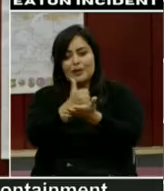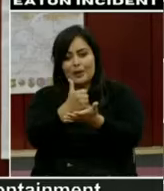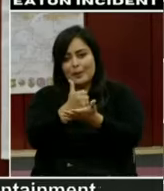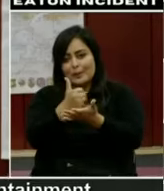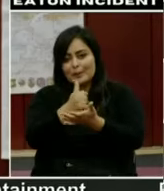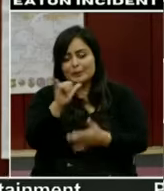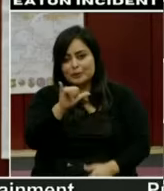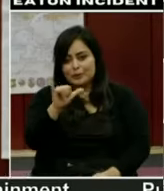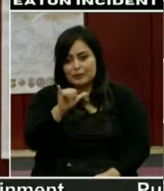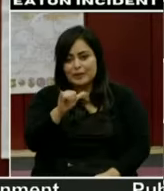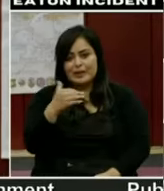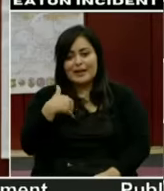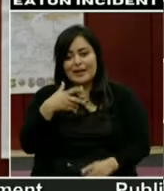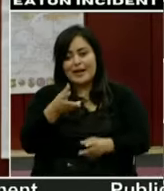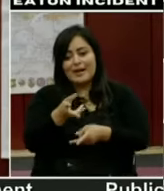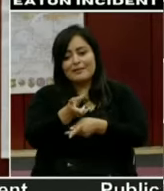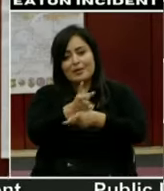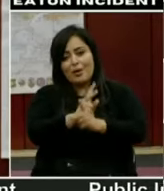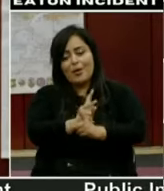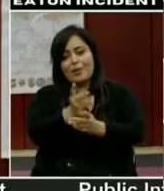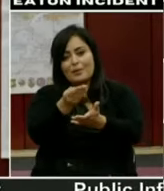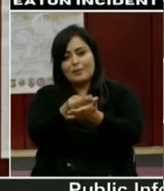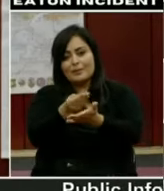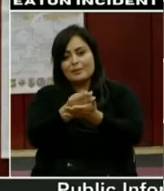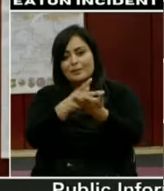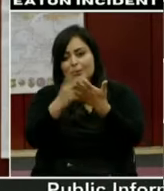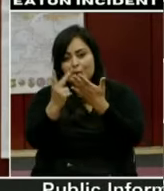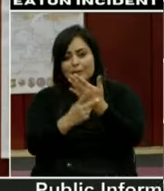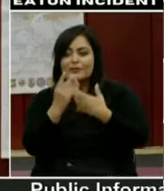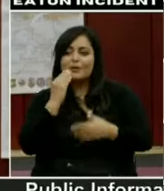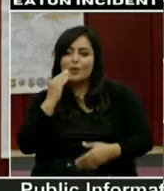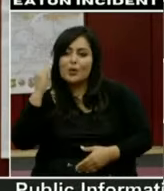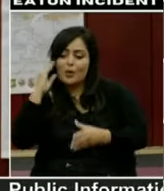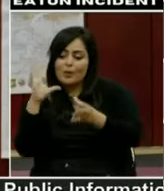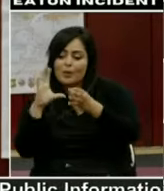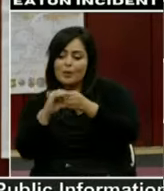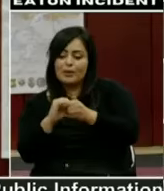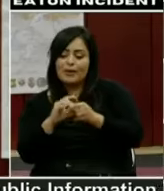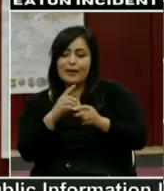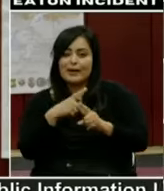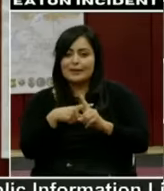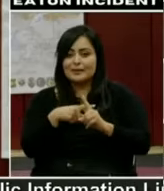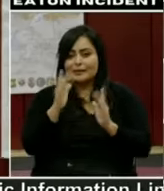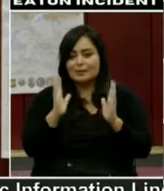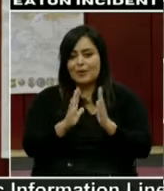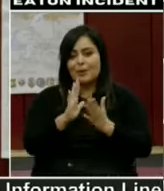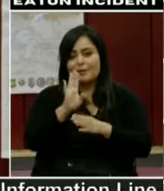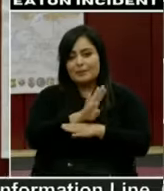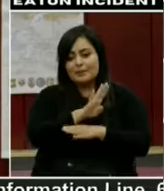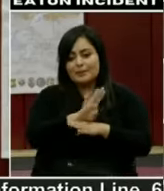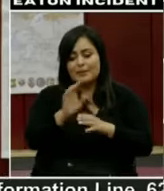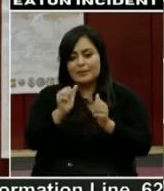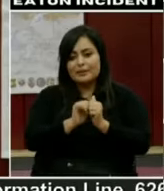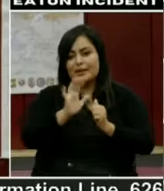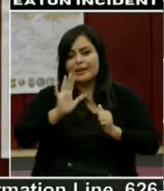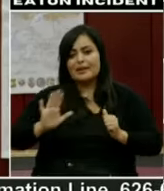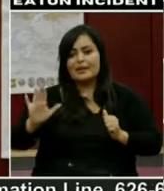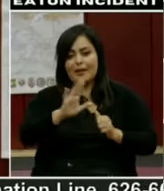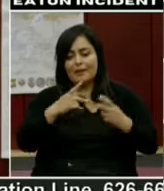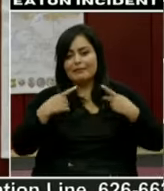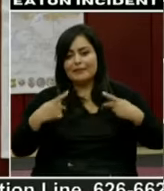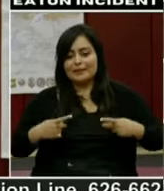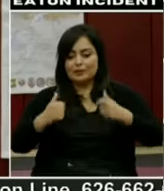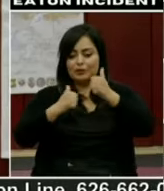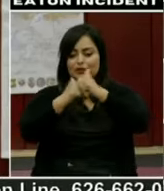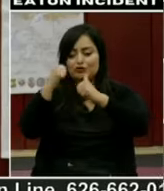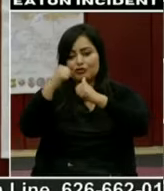well. They have loan programs that help both homeowners and small businesses with their physical